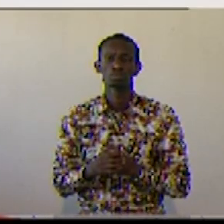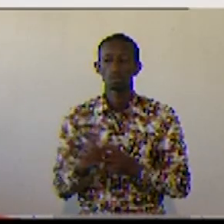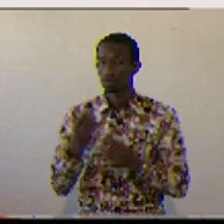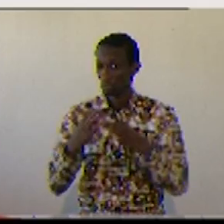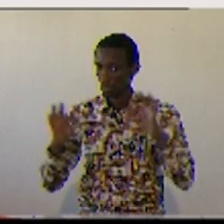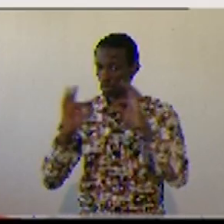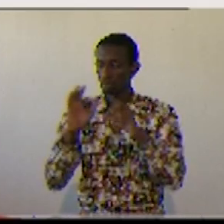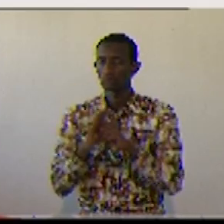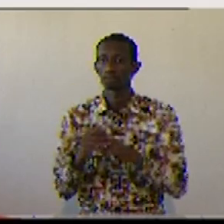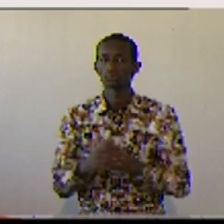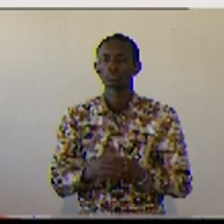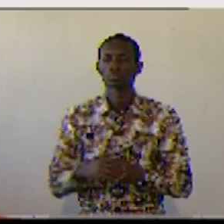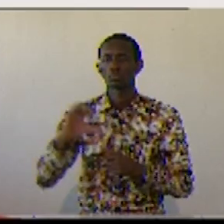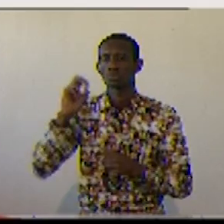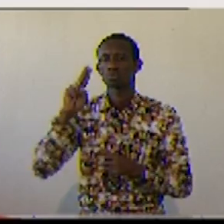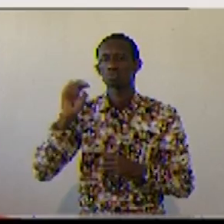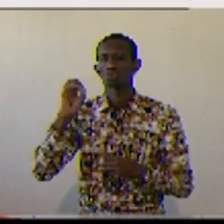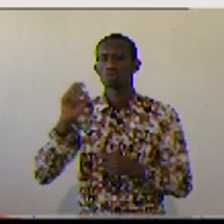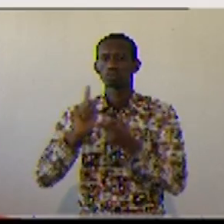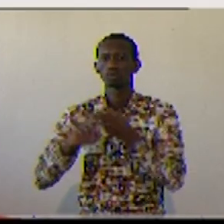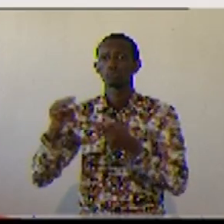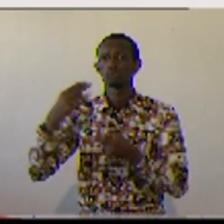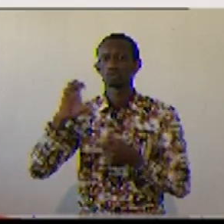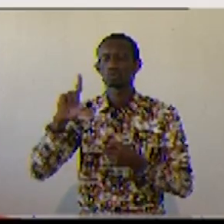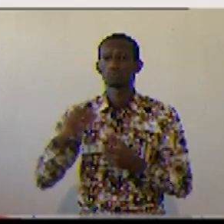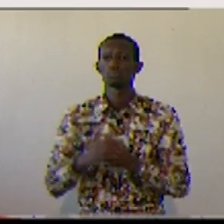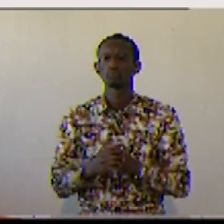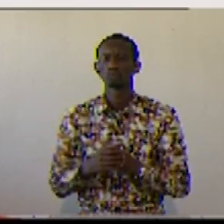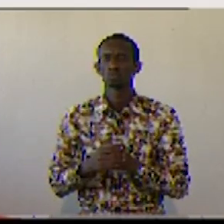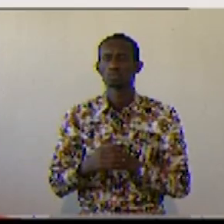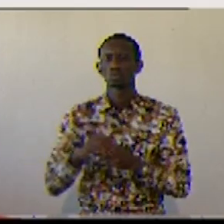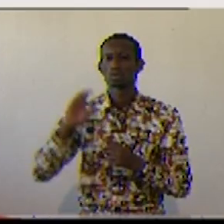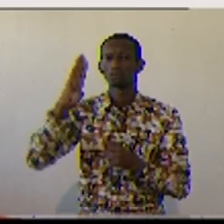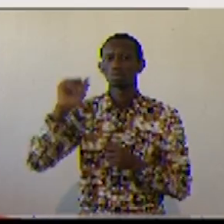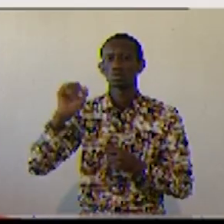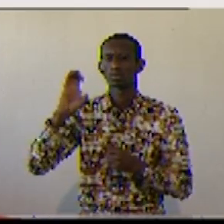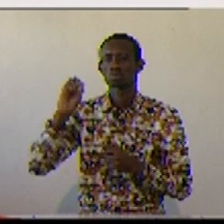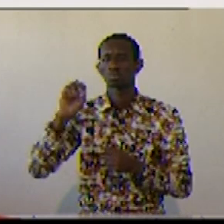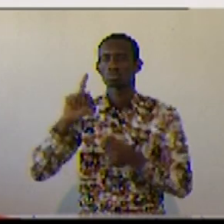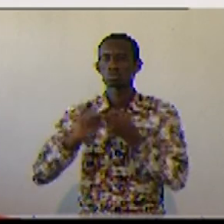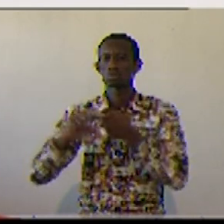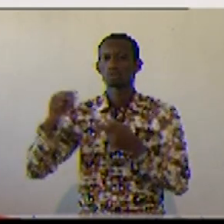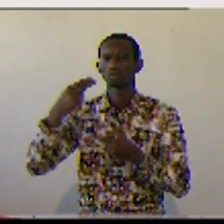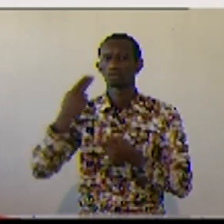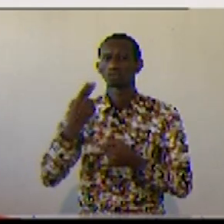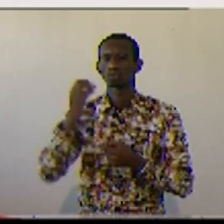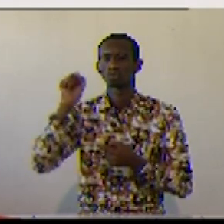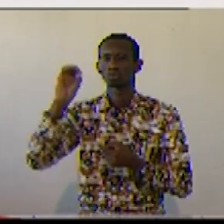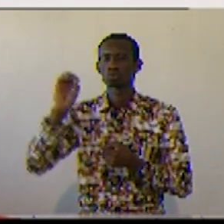important. Copper oxide reacting with hydrochloric acid, barium carbonate reacting with sulfuric